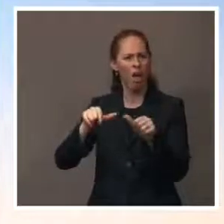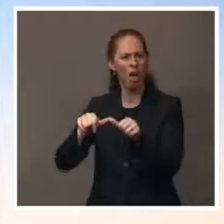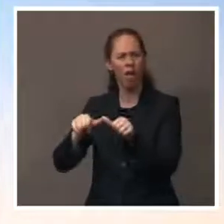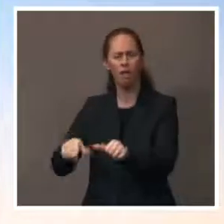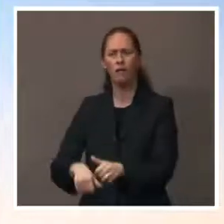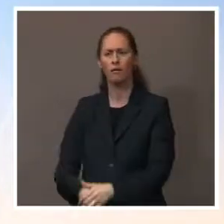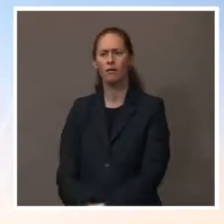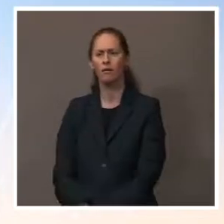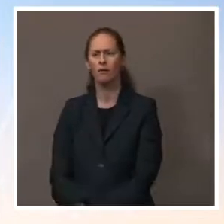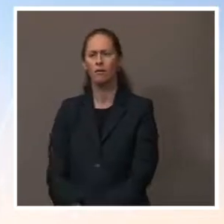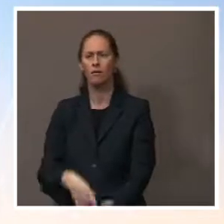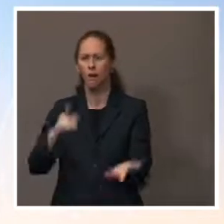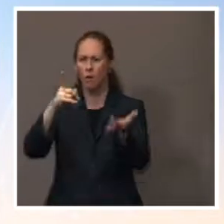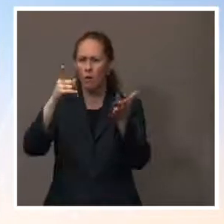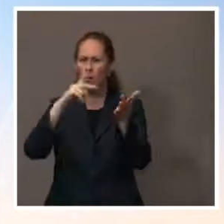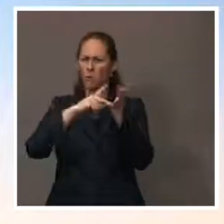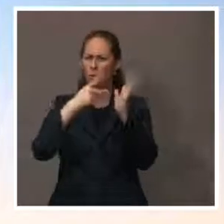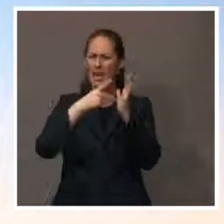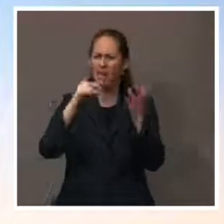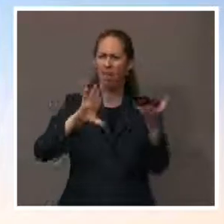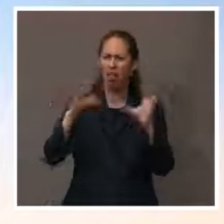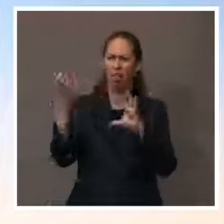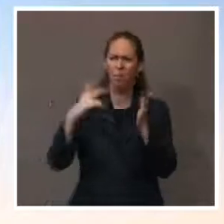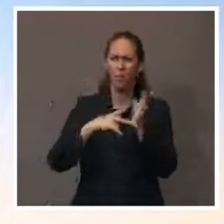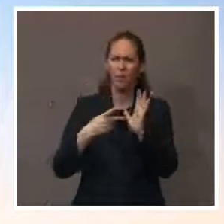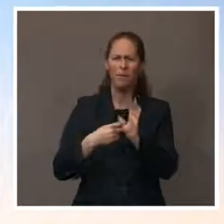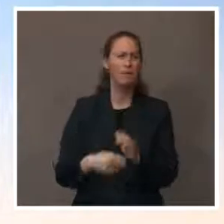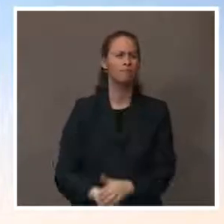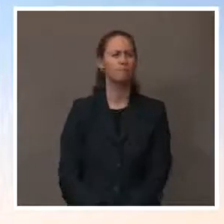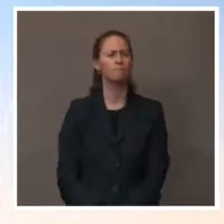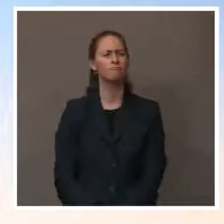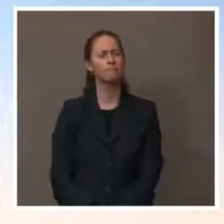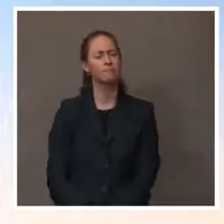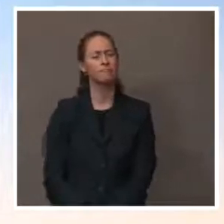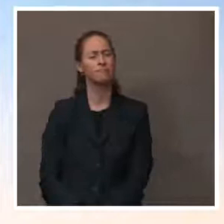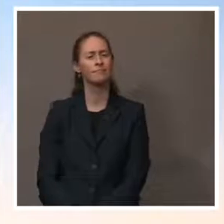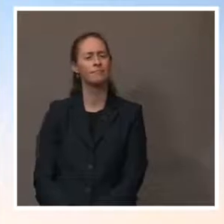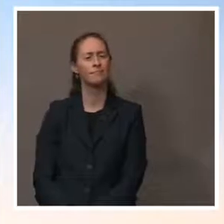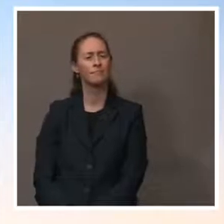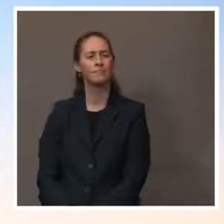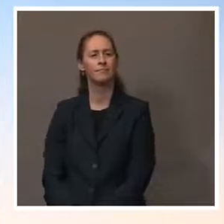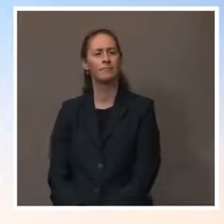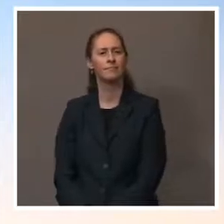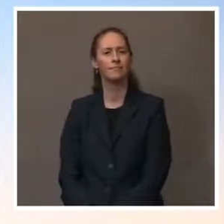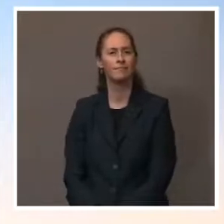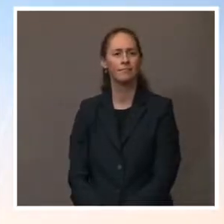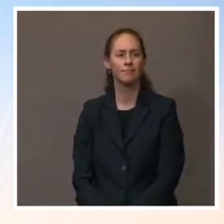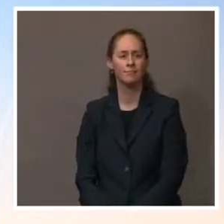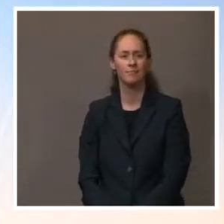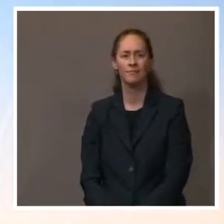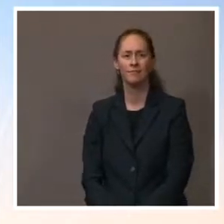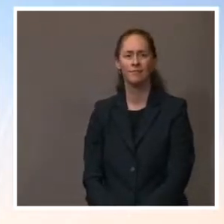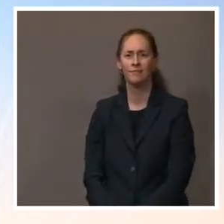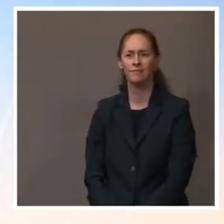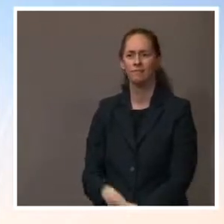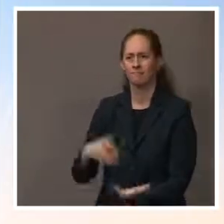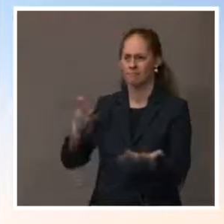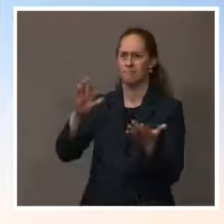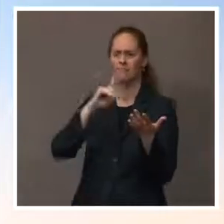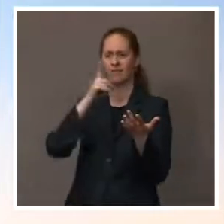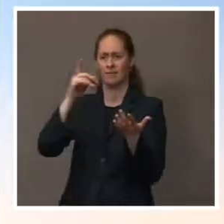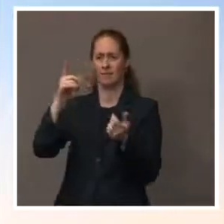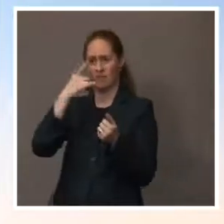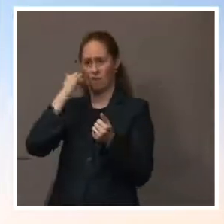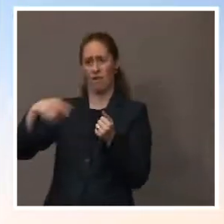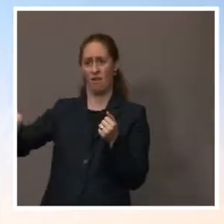works? I mean, this is their plan, their hope of Sounds like strategy. they have some more explaining to do about what they mean. Or maybe they